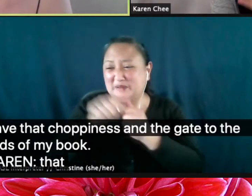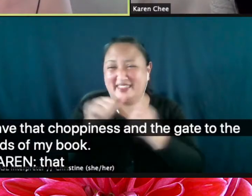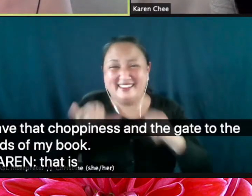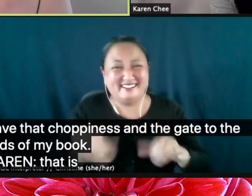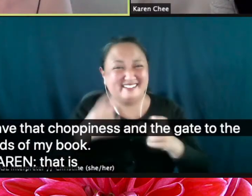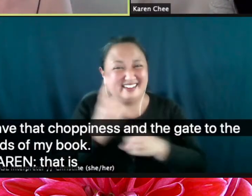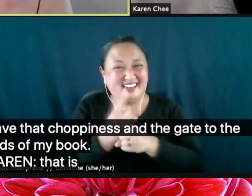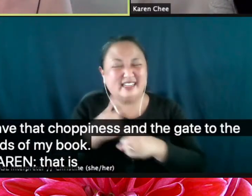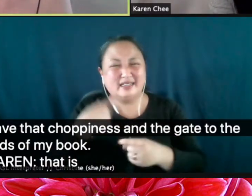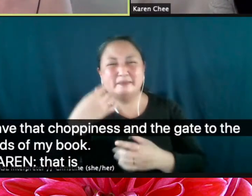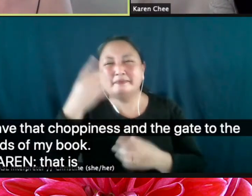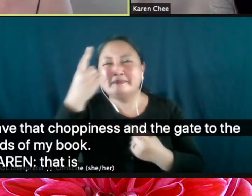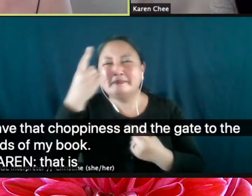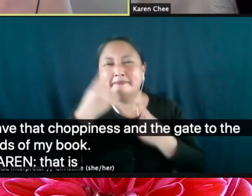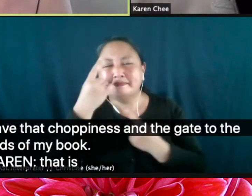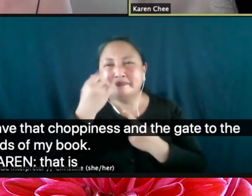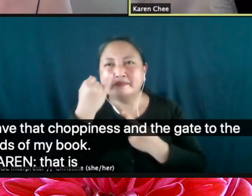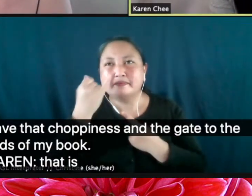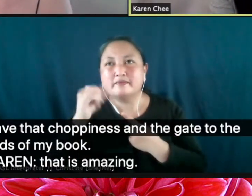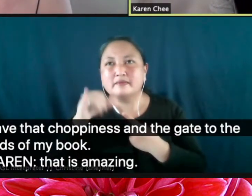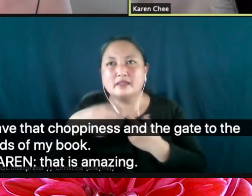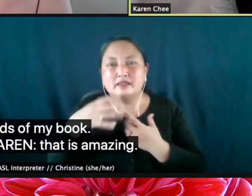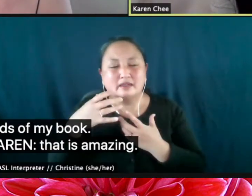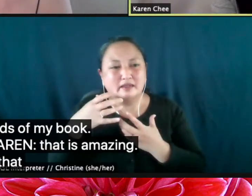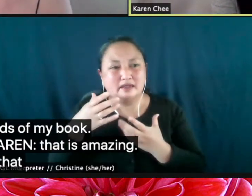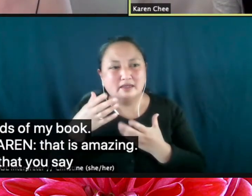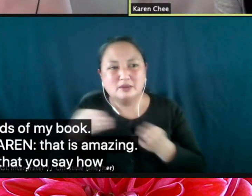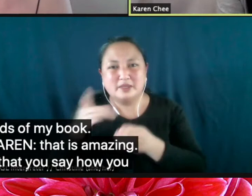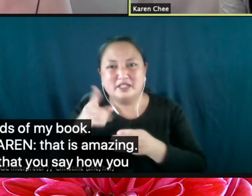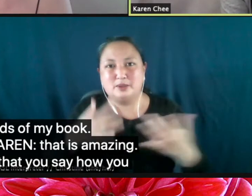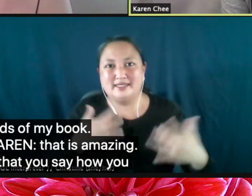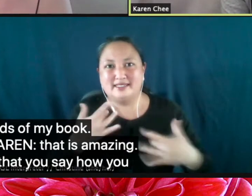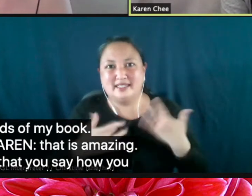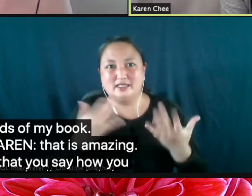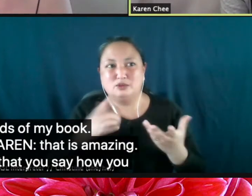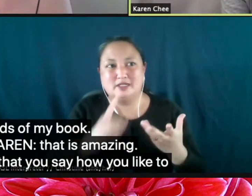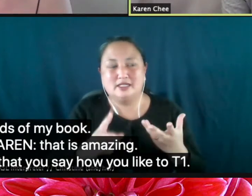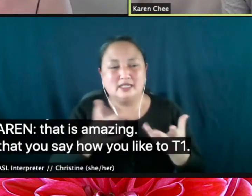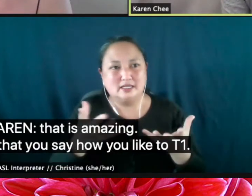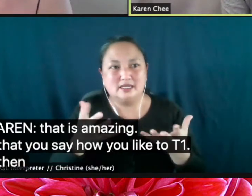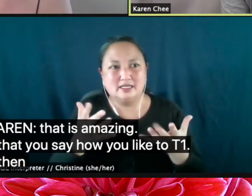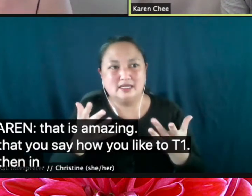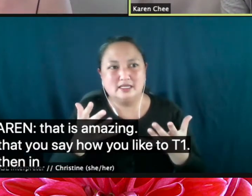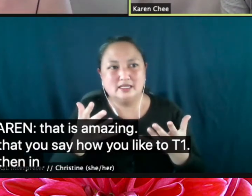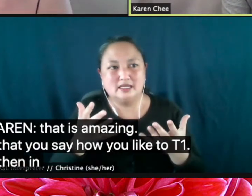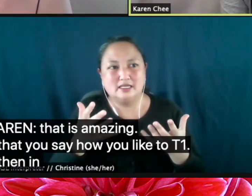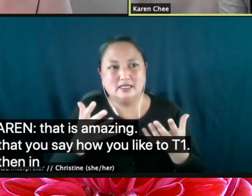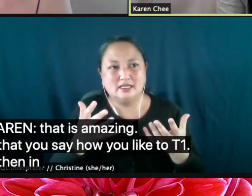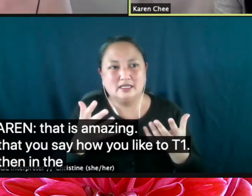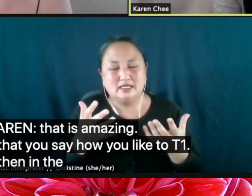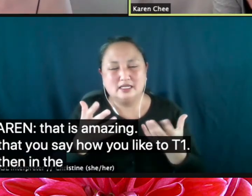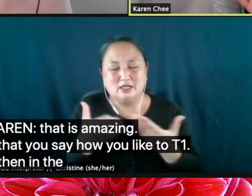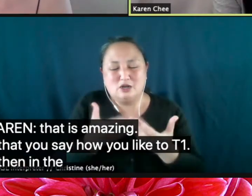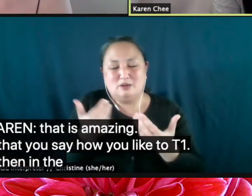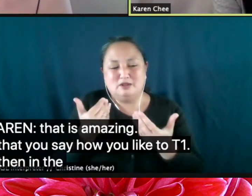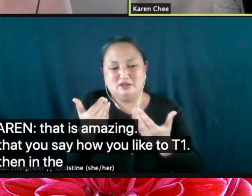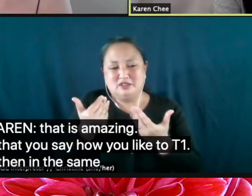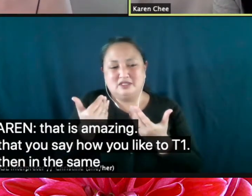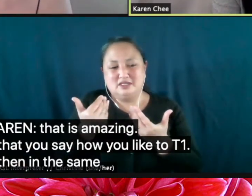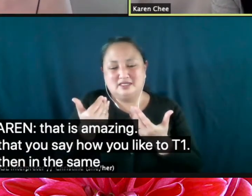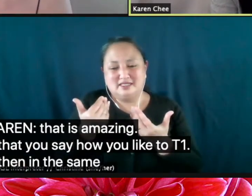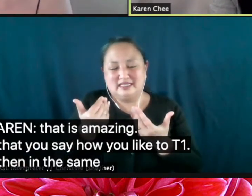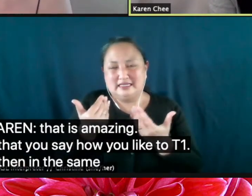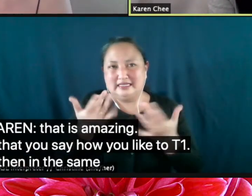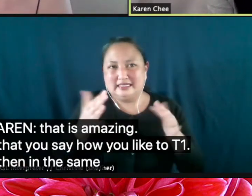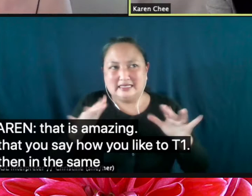I wonder, were there, in the same way that you were sort of excited to fuck around in a lot of these almost untouchable landscapes,